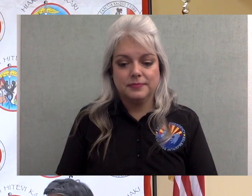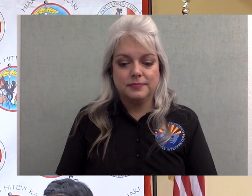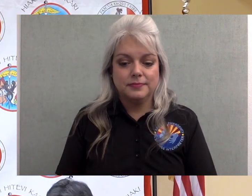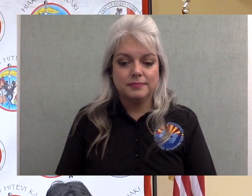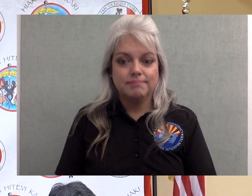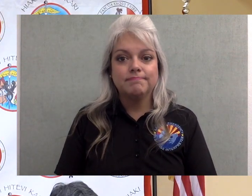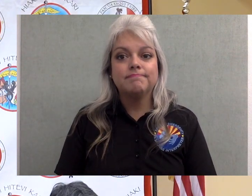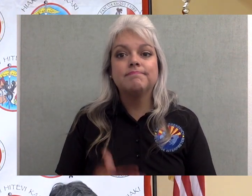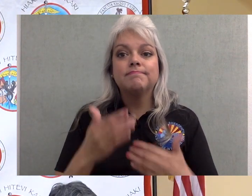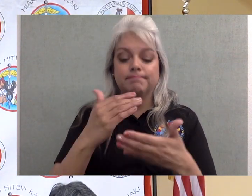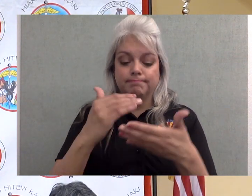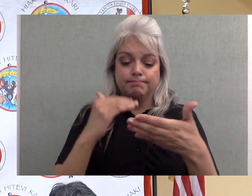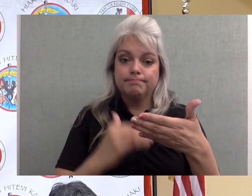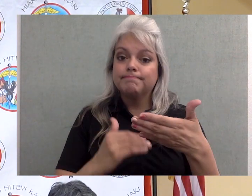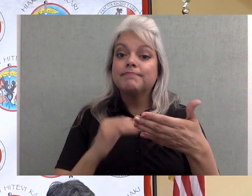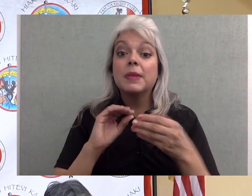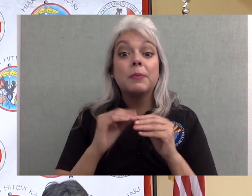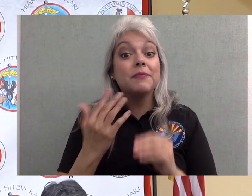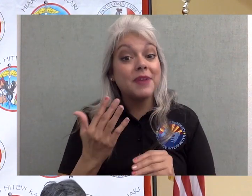Number 5.